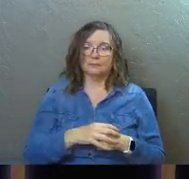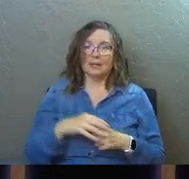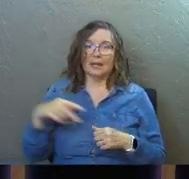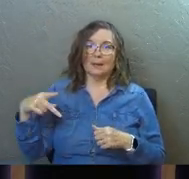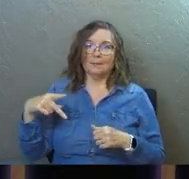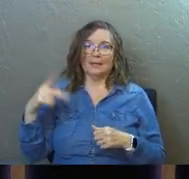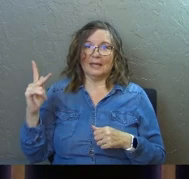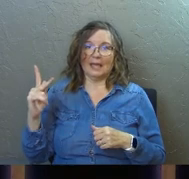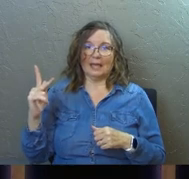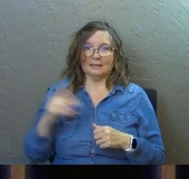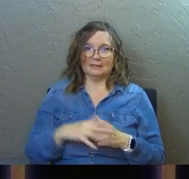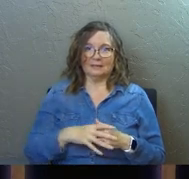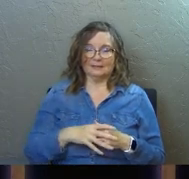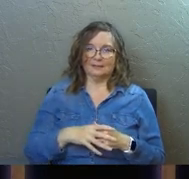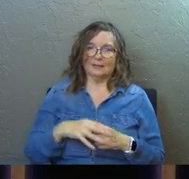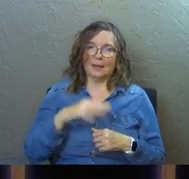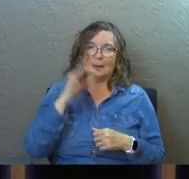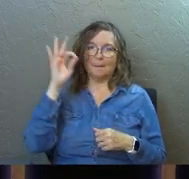PKs, pastor's kids,